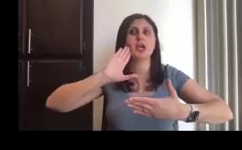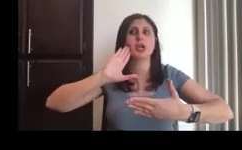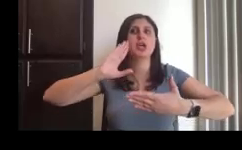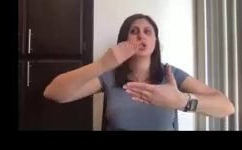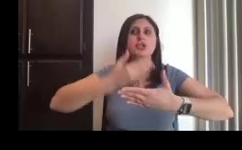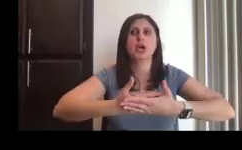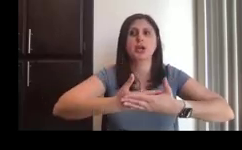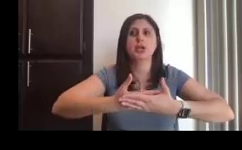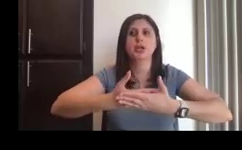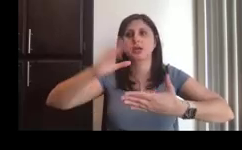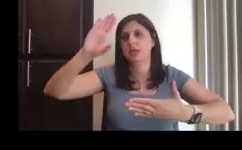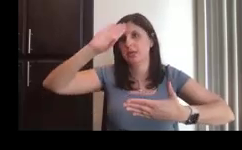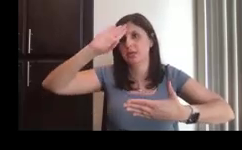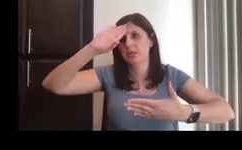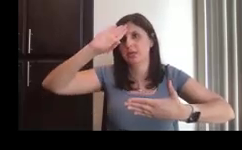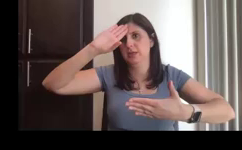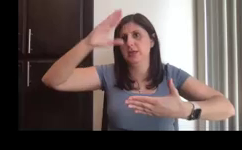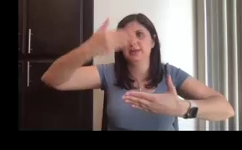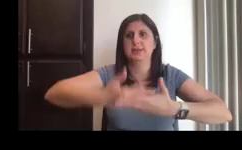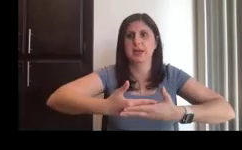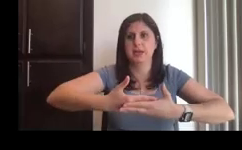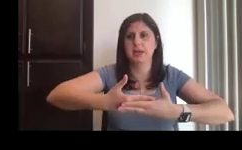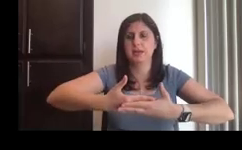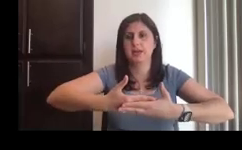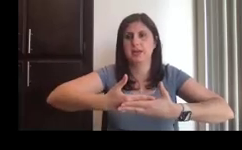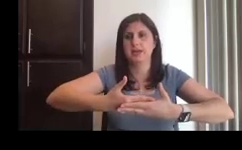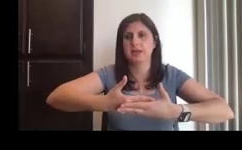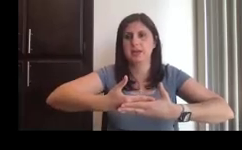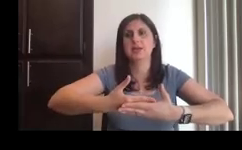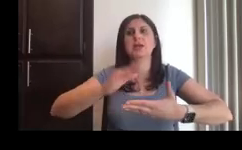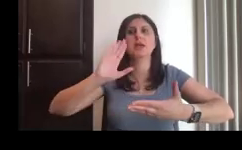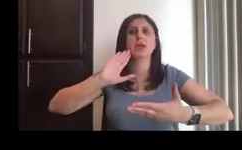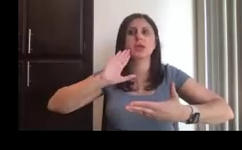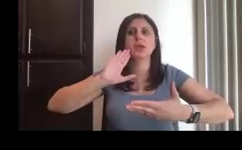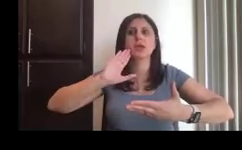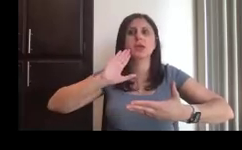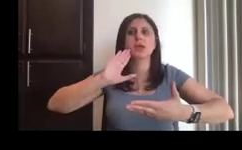area, daughter, son,